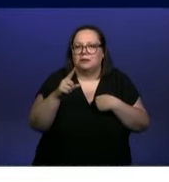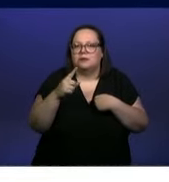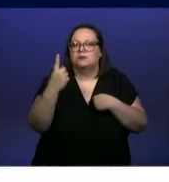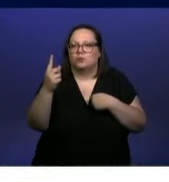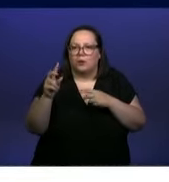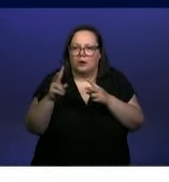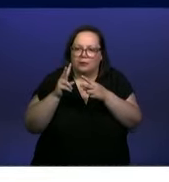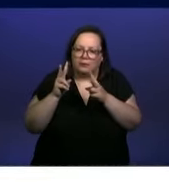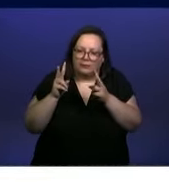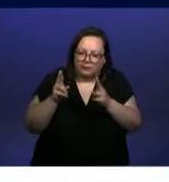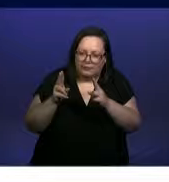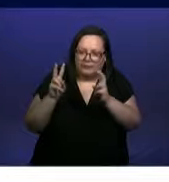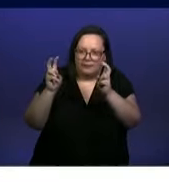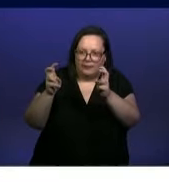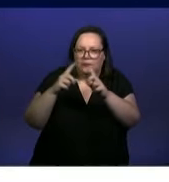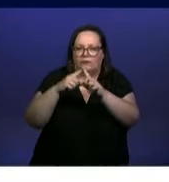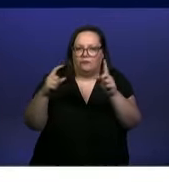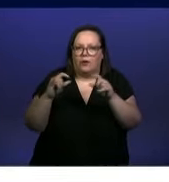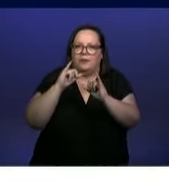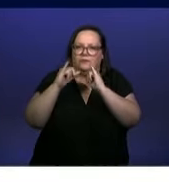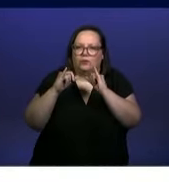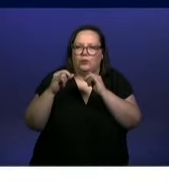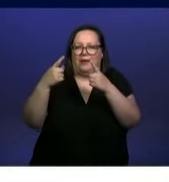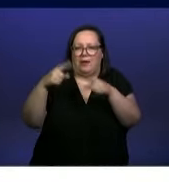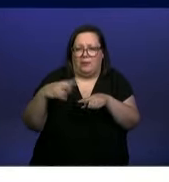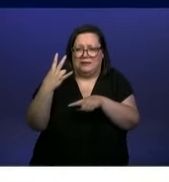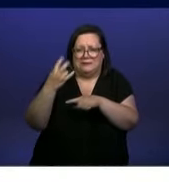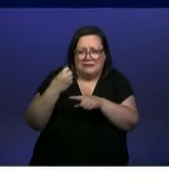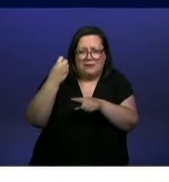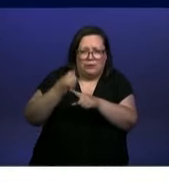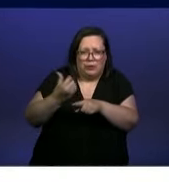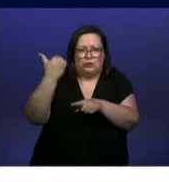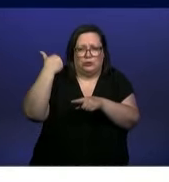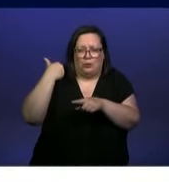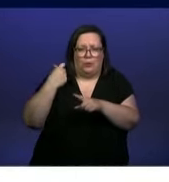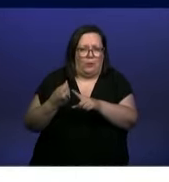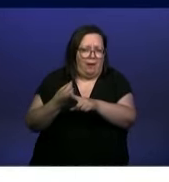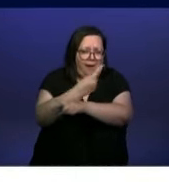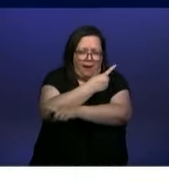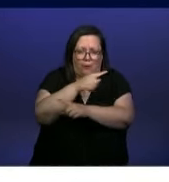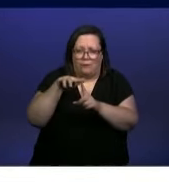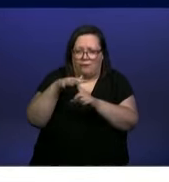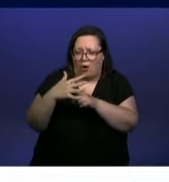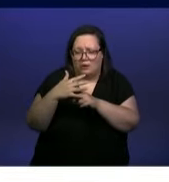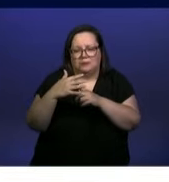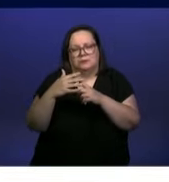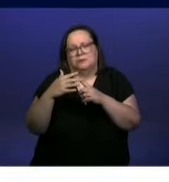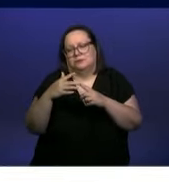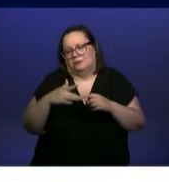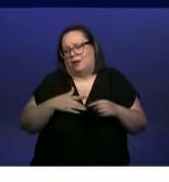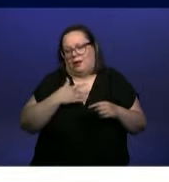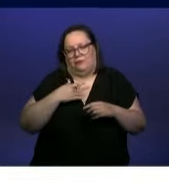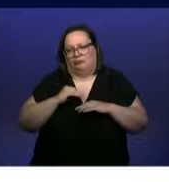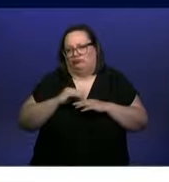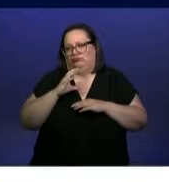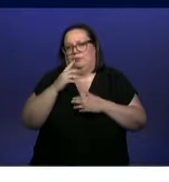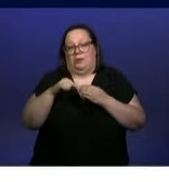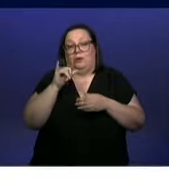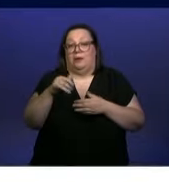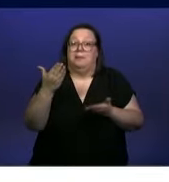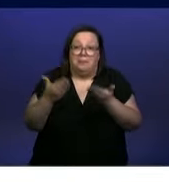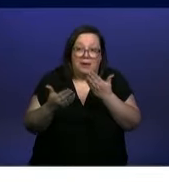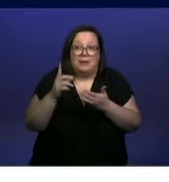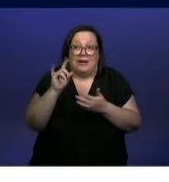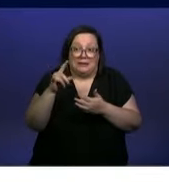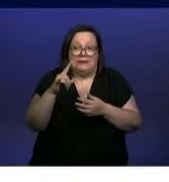that happened 7 years ago out of context, then I'm feeling pretty good about that. I may have said that. I don't know what it was because it was out of